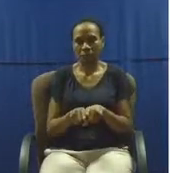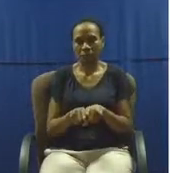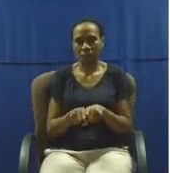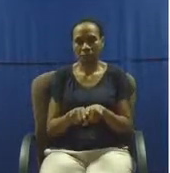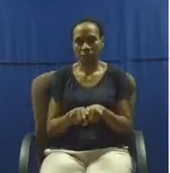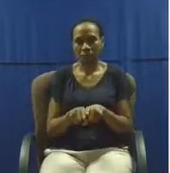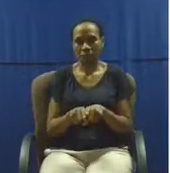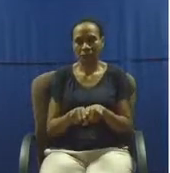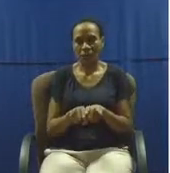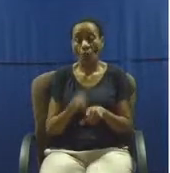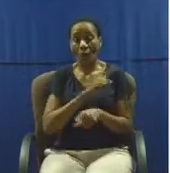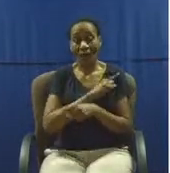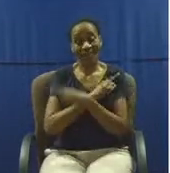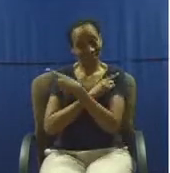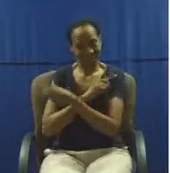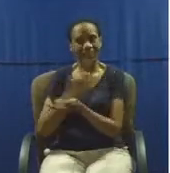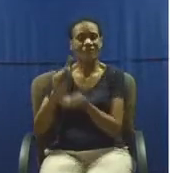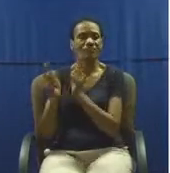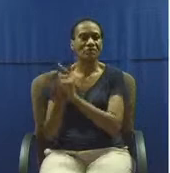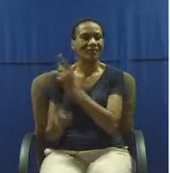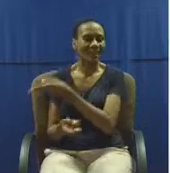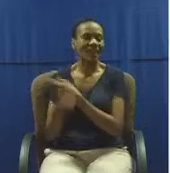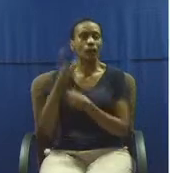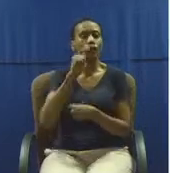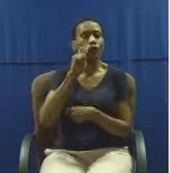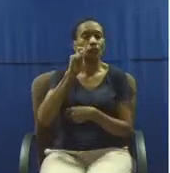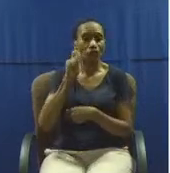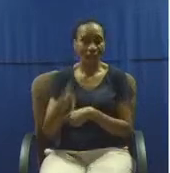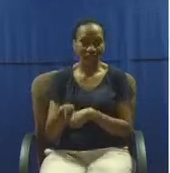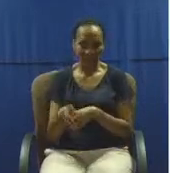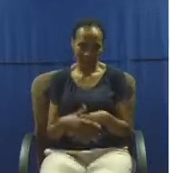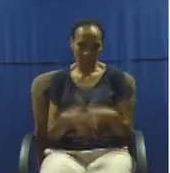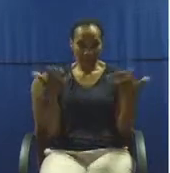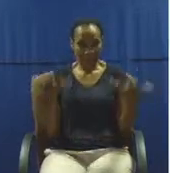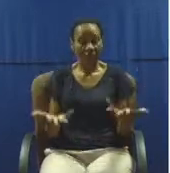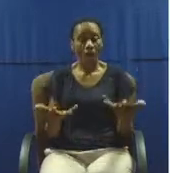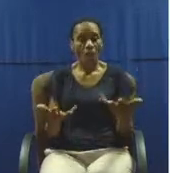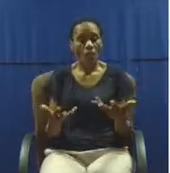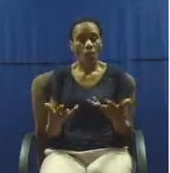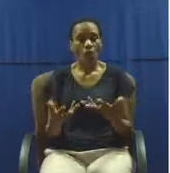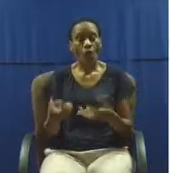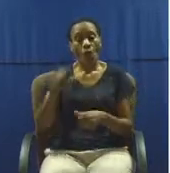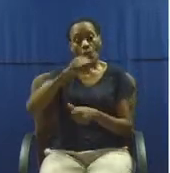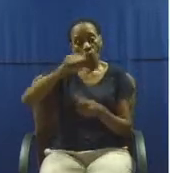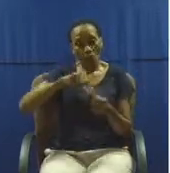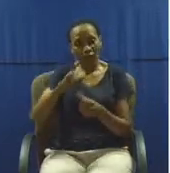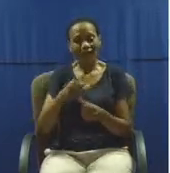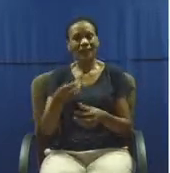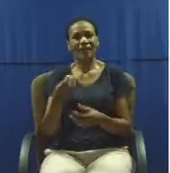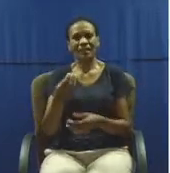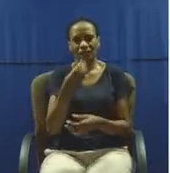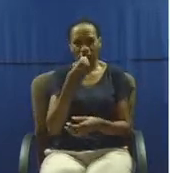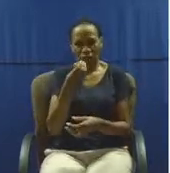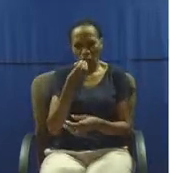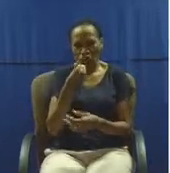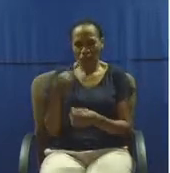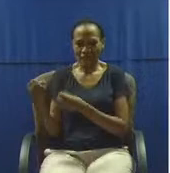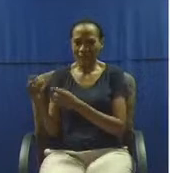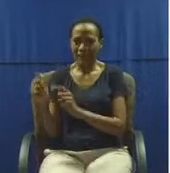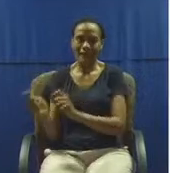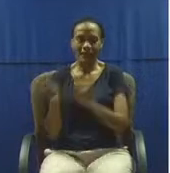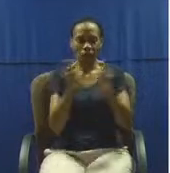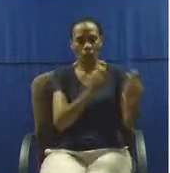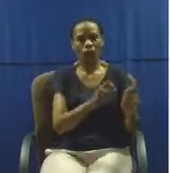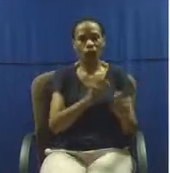conflict and its impact on the supply of goods such as oil and wheat is going to